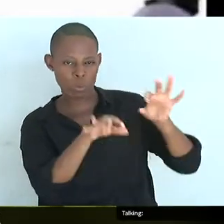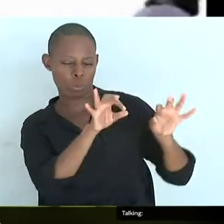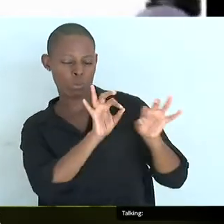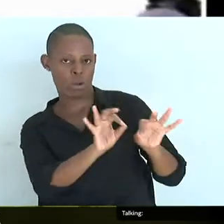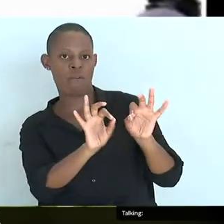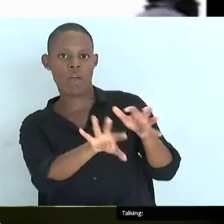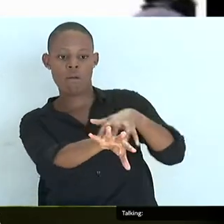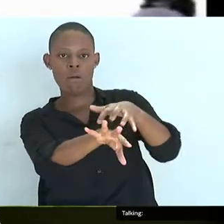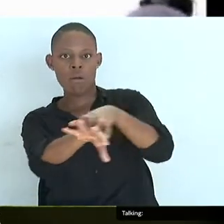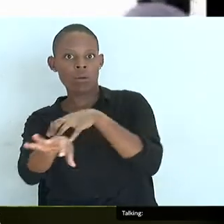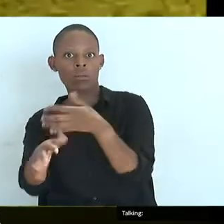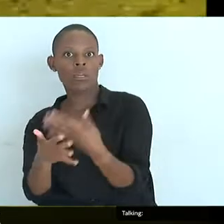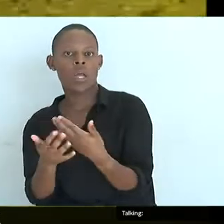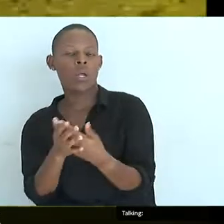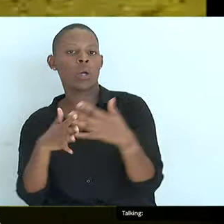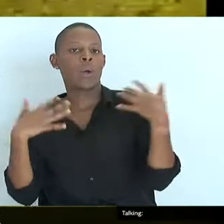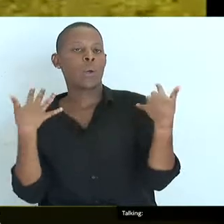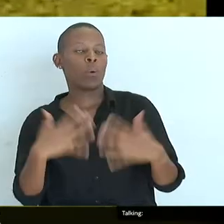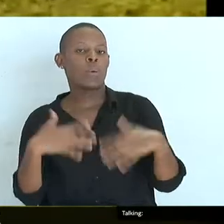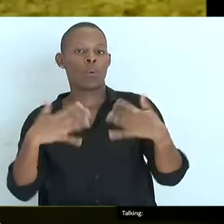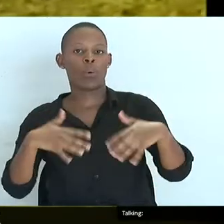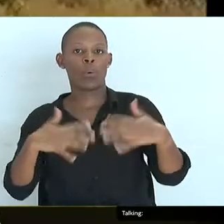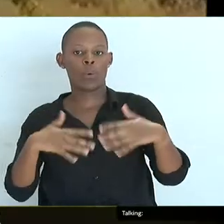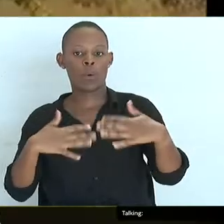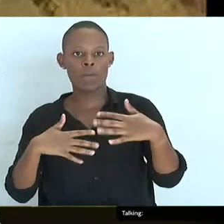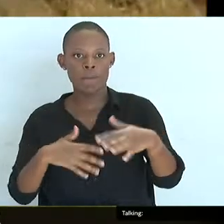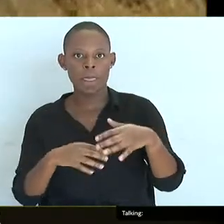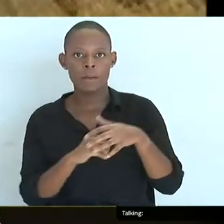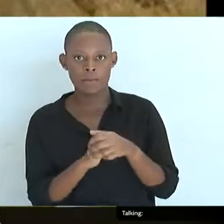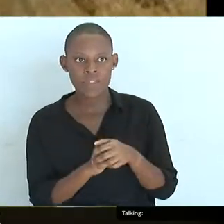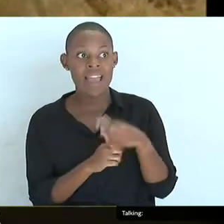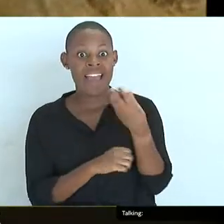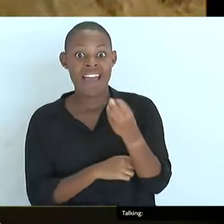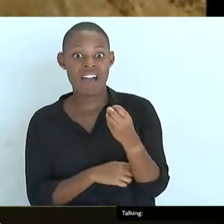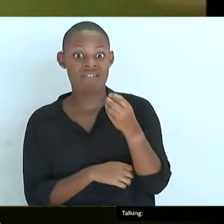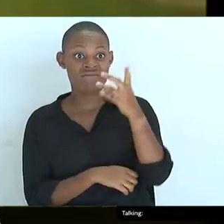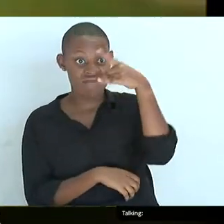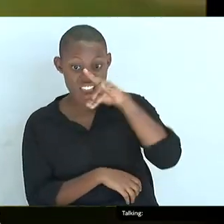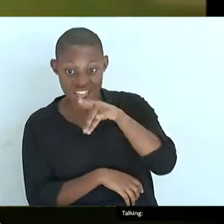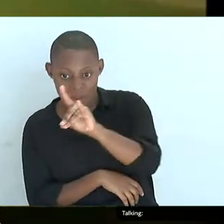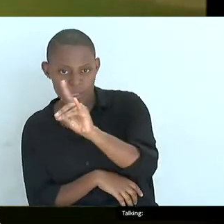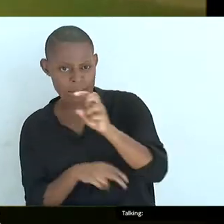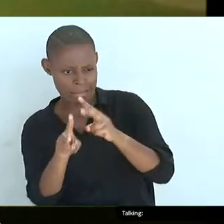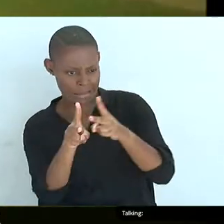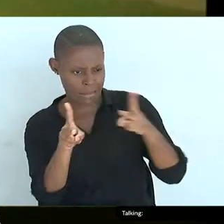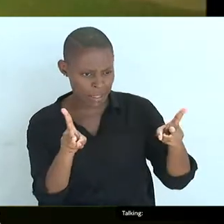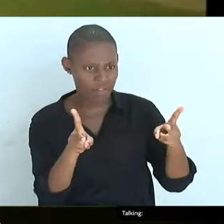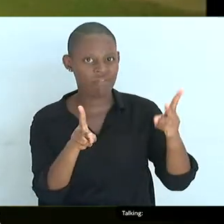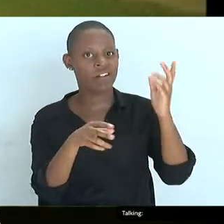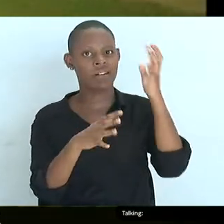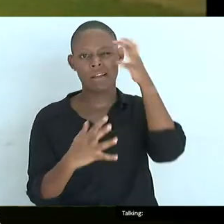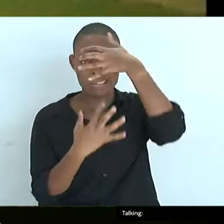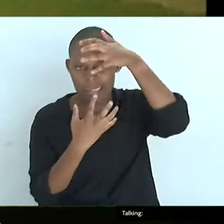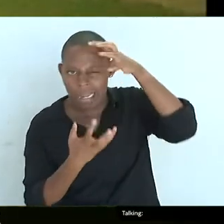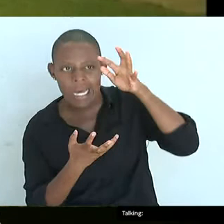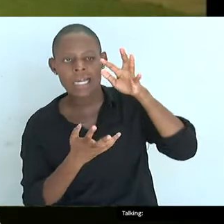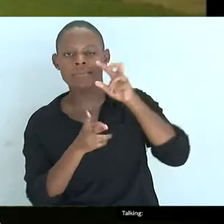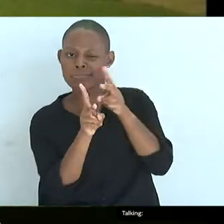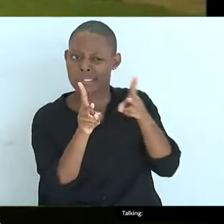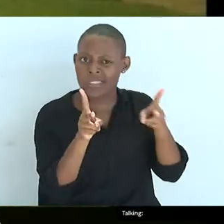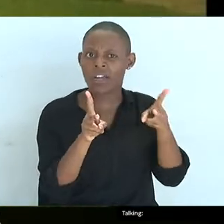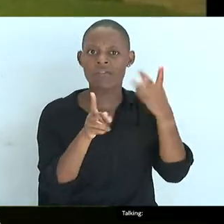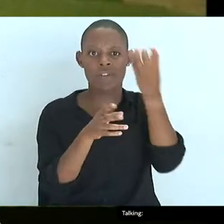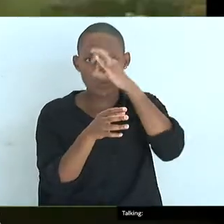conditions. It offers encounters with the Big Five, evergreen forests, rugged wilderness areas,